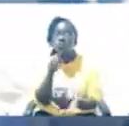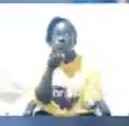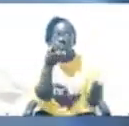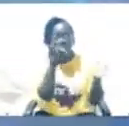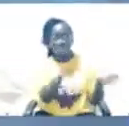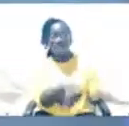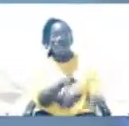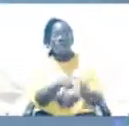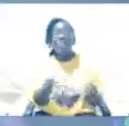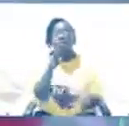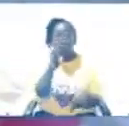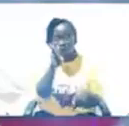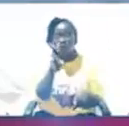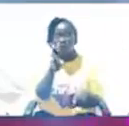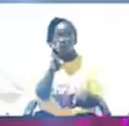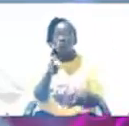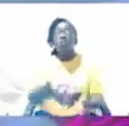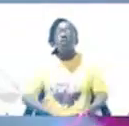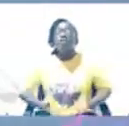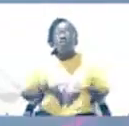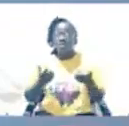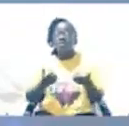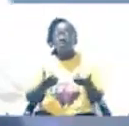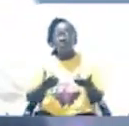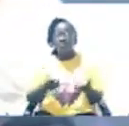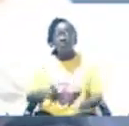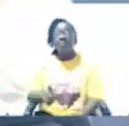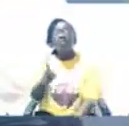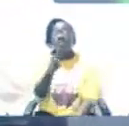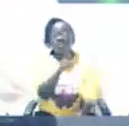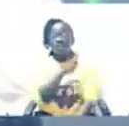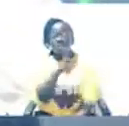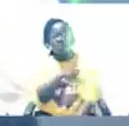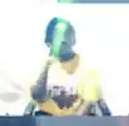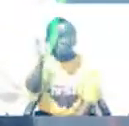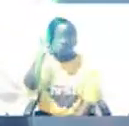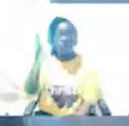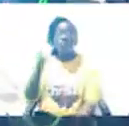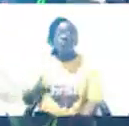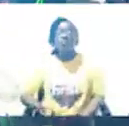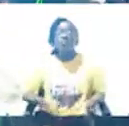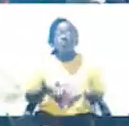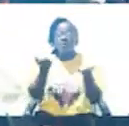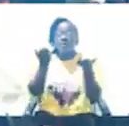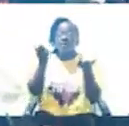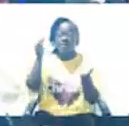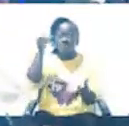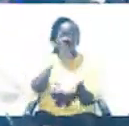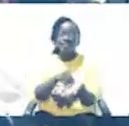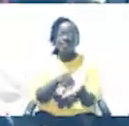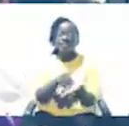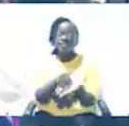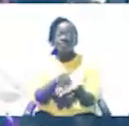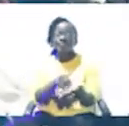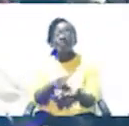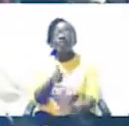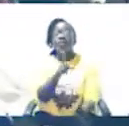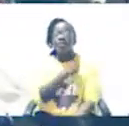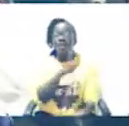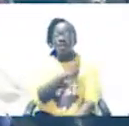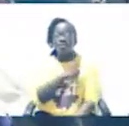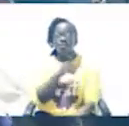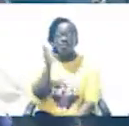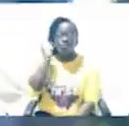amen. Amen. Lazarus will live again. Lazarus, Obessa, sorry, Bill. Lazarus